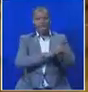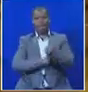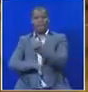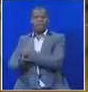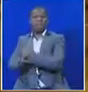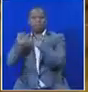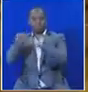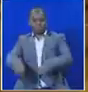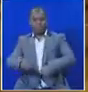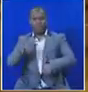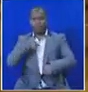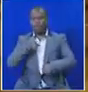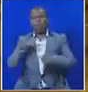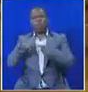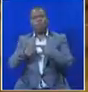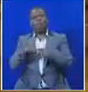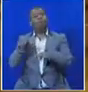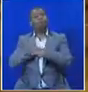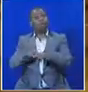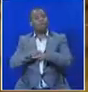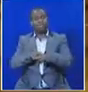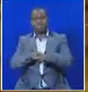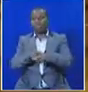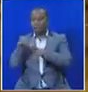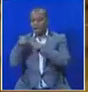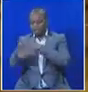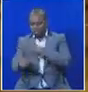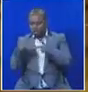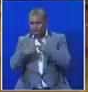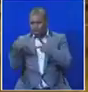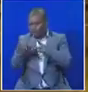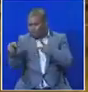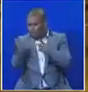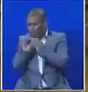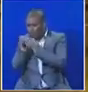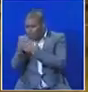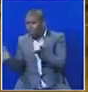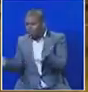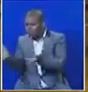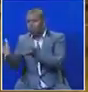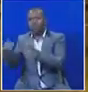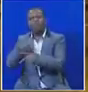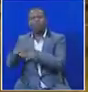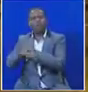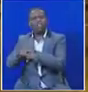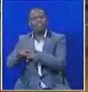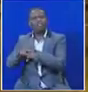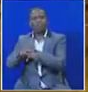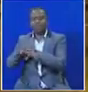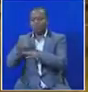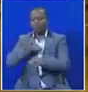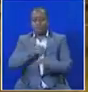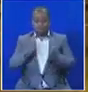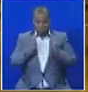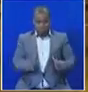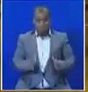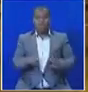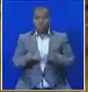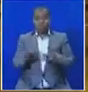ever perpetuate racism in any culture, in any society. We are all human beings. We are all Africans. Ke a